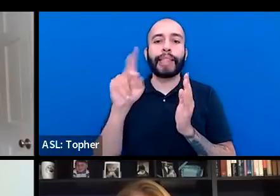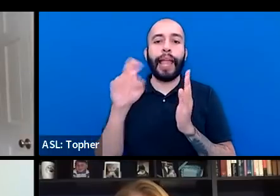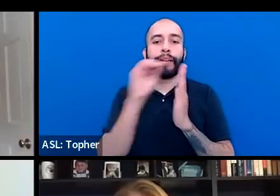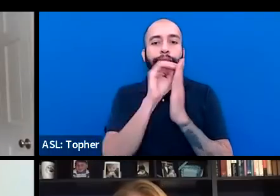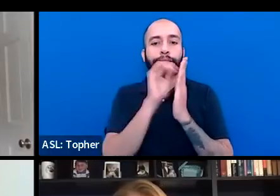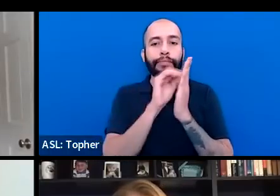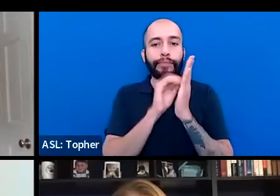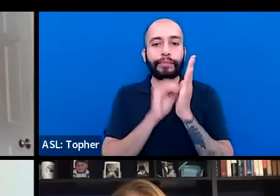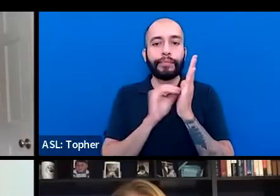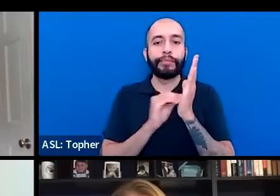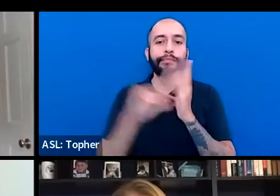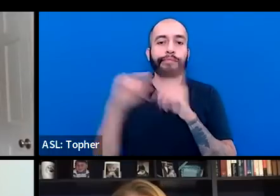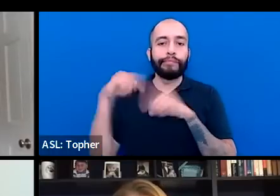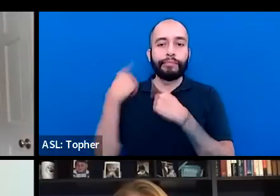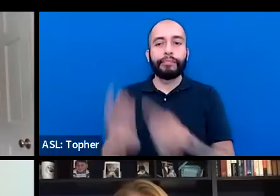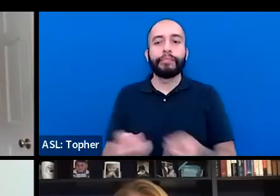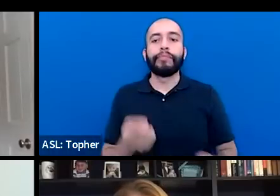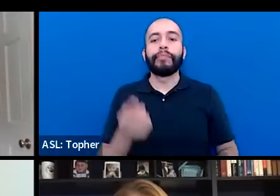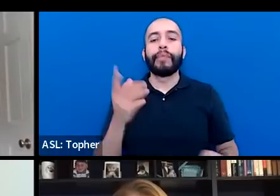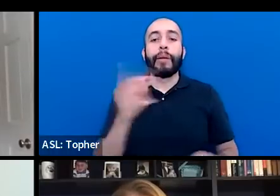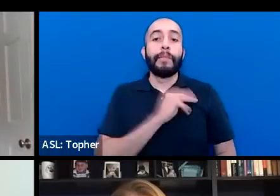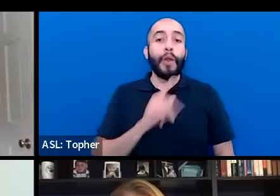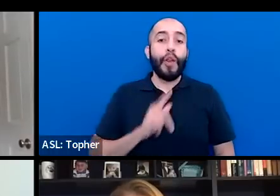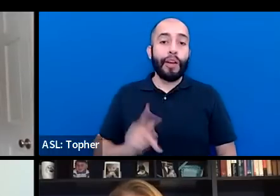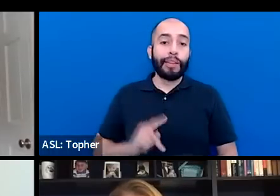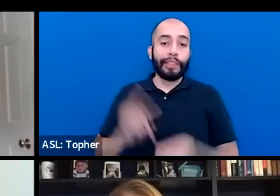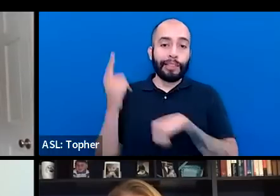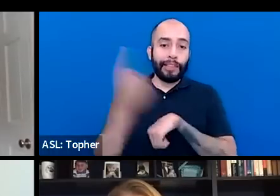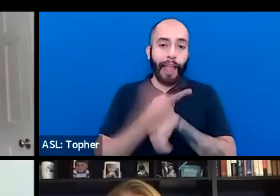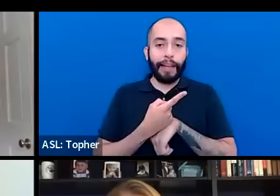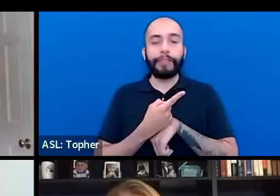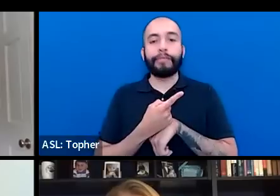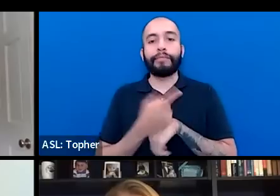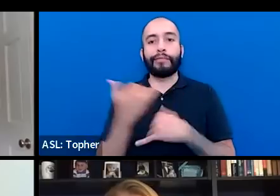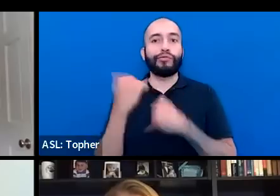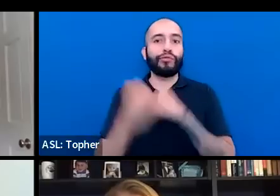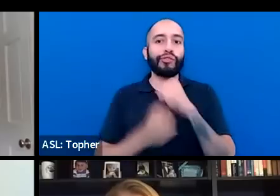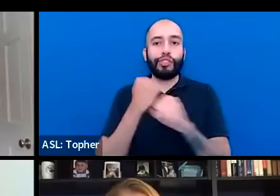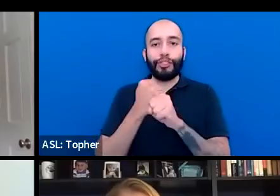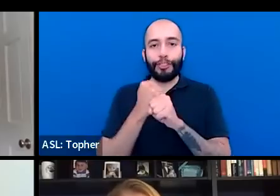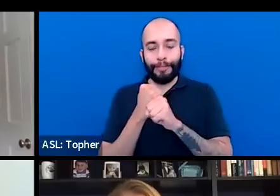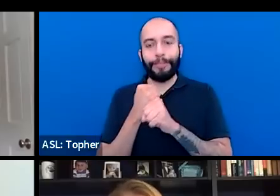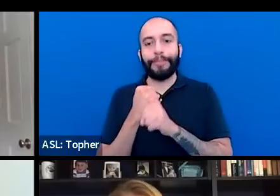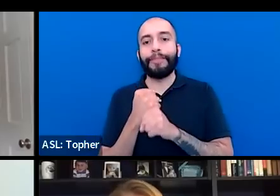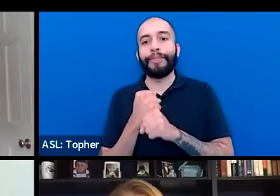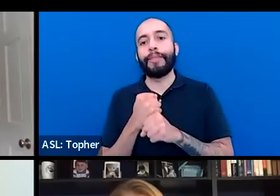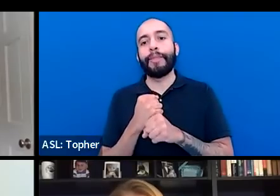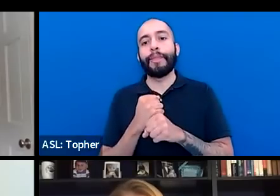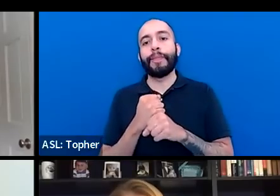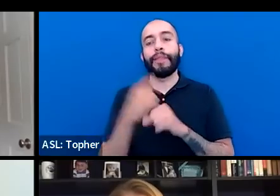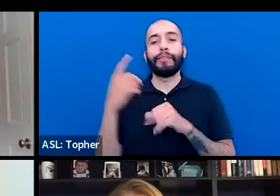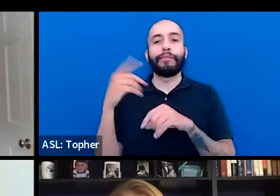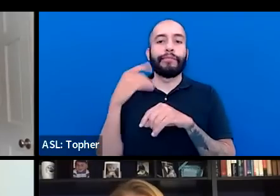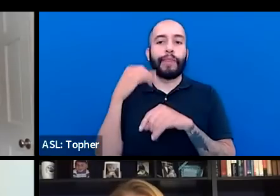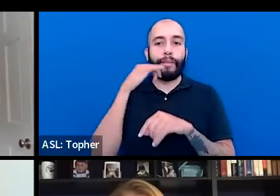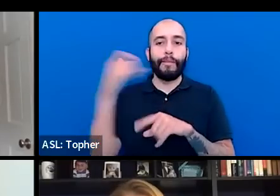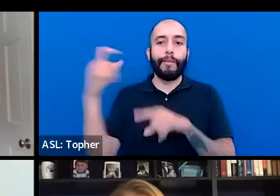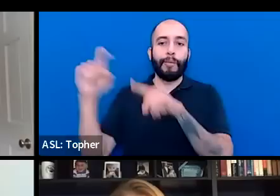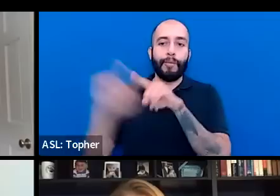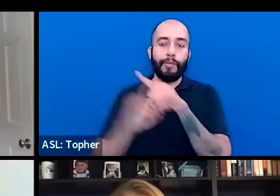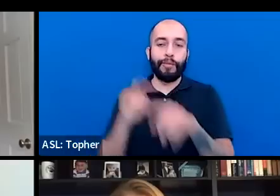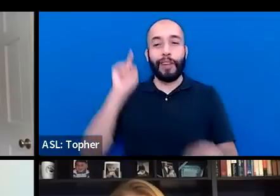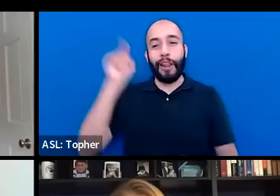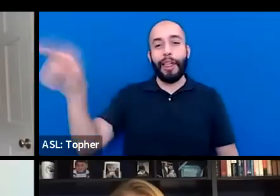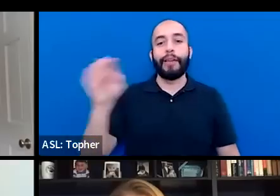year. I got a phone call from one of our Memphis partners, and you know, as